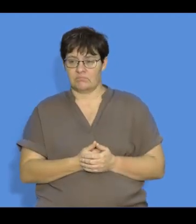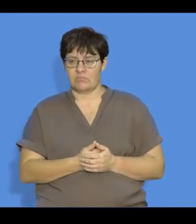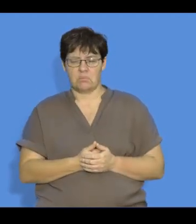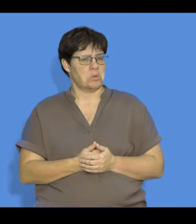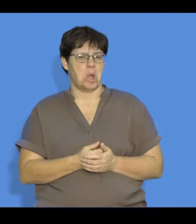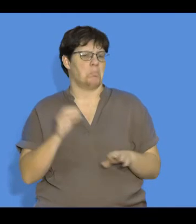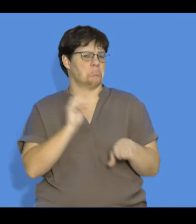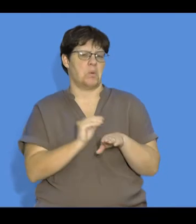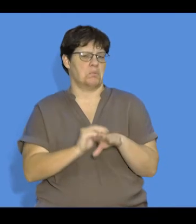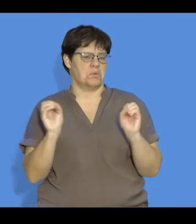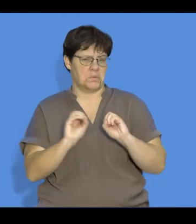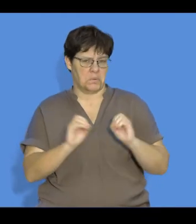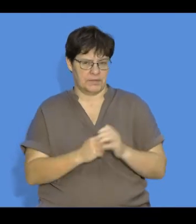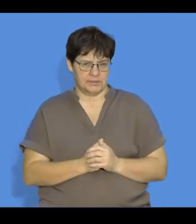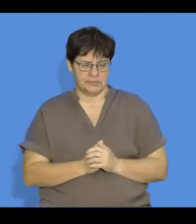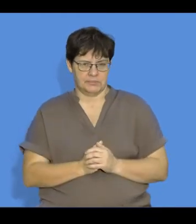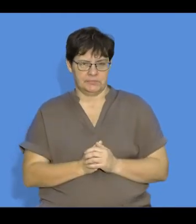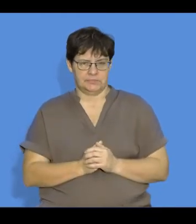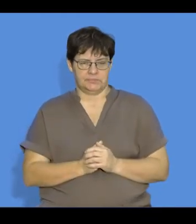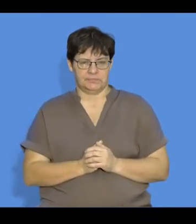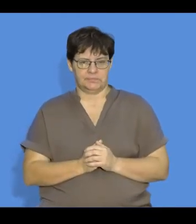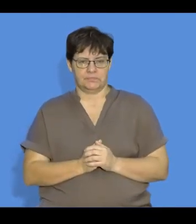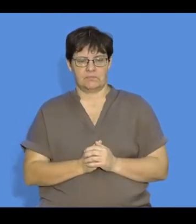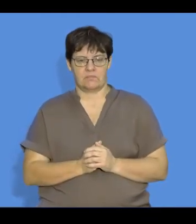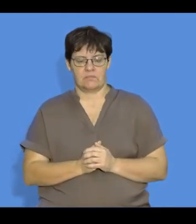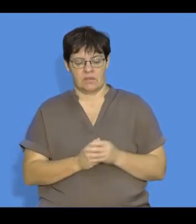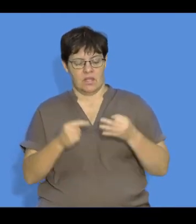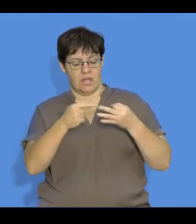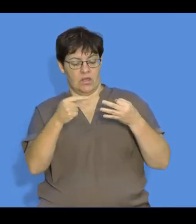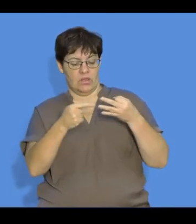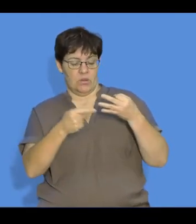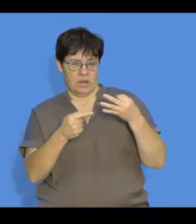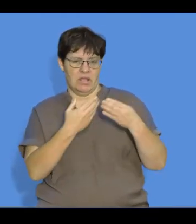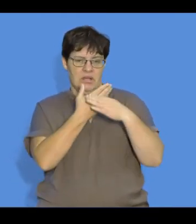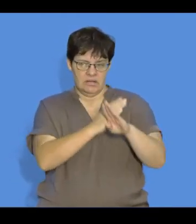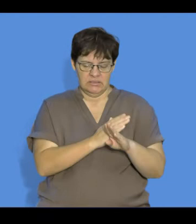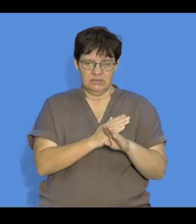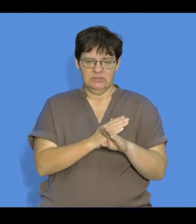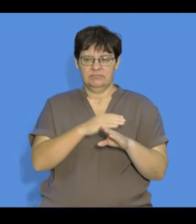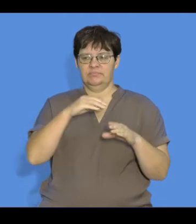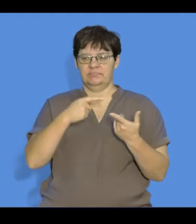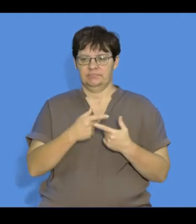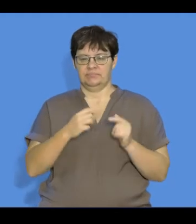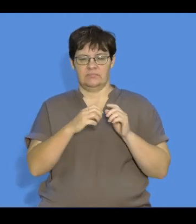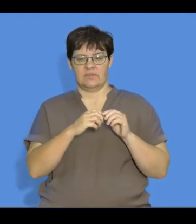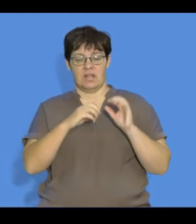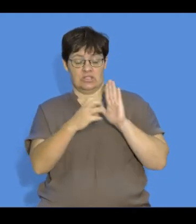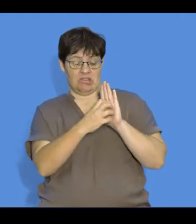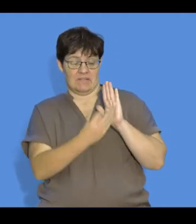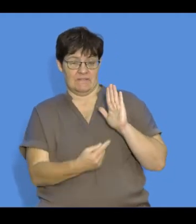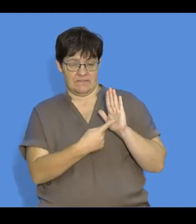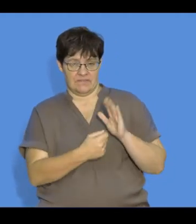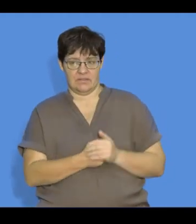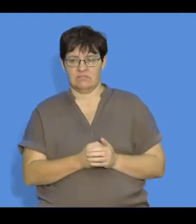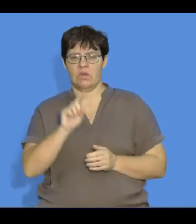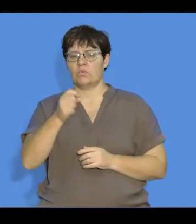then we are given the 3 resistors there in the external circuit, right? So what is the first question? The first question